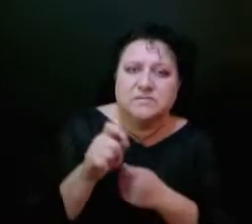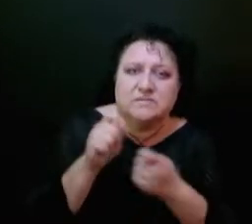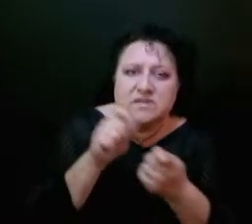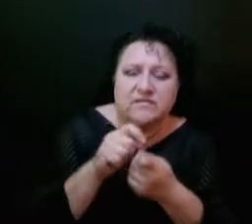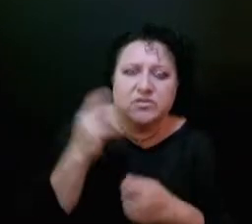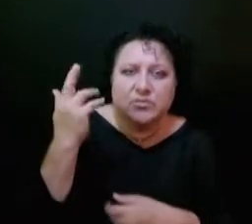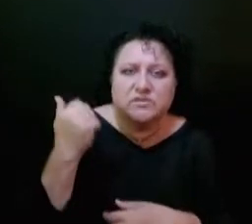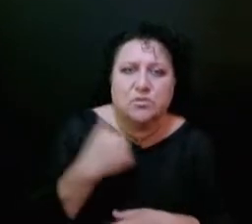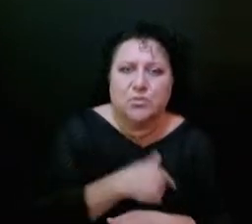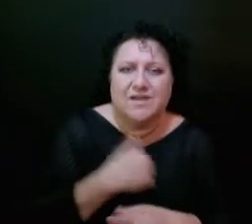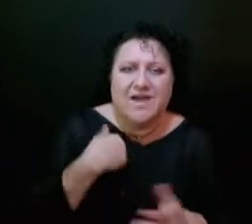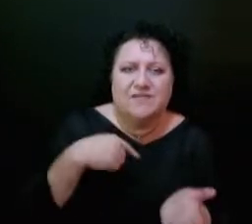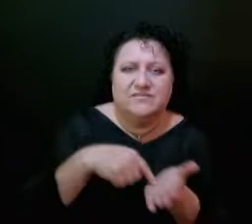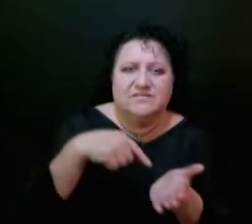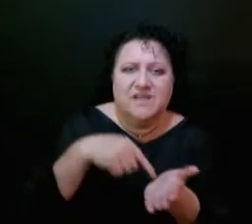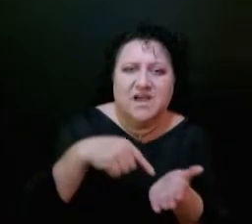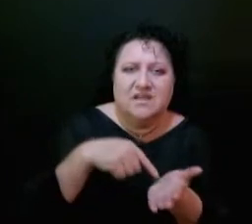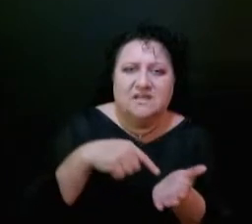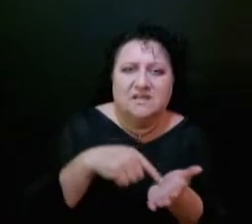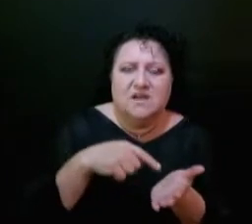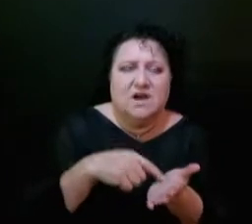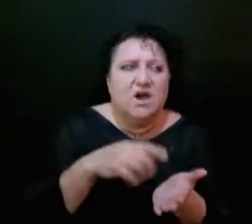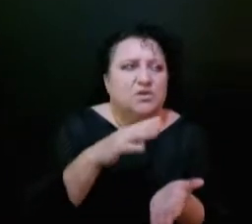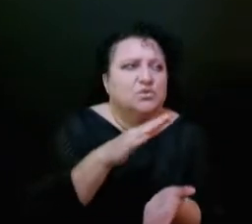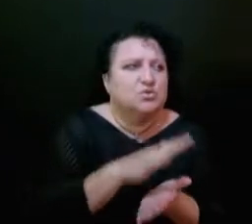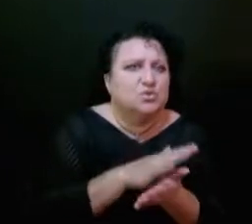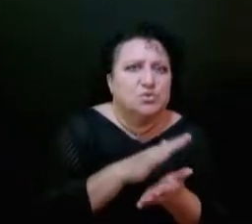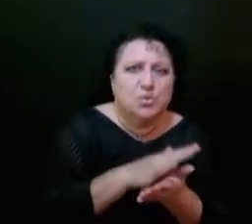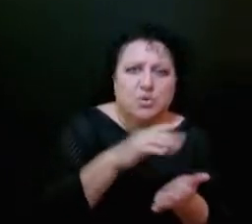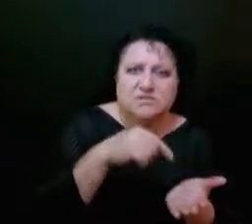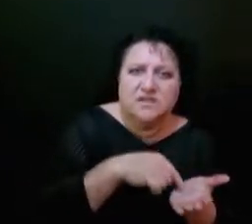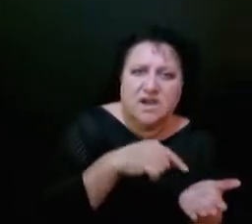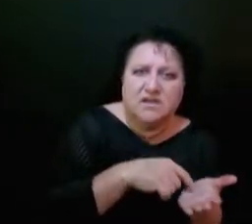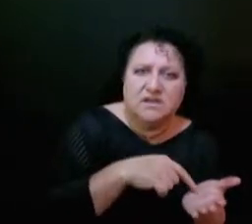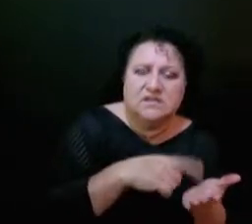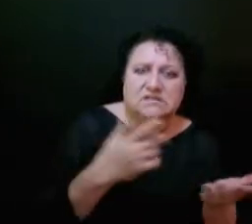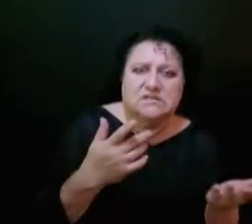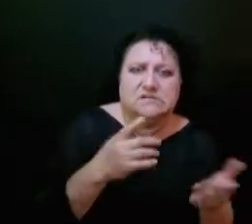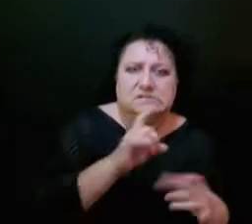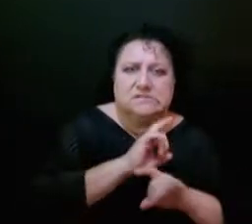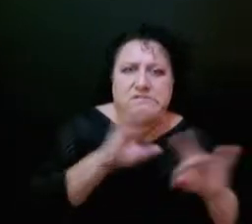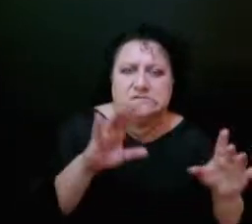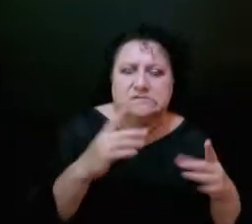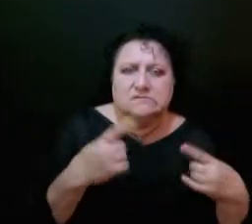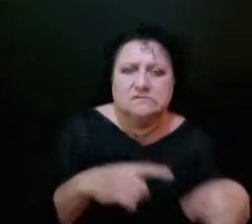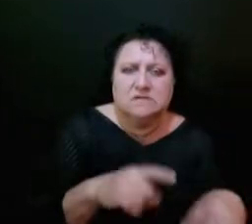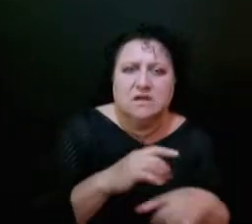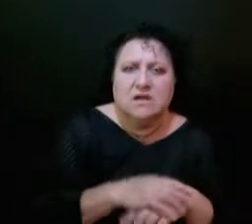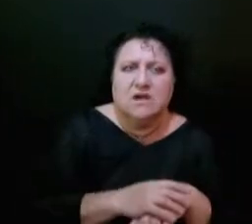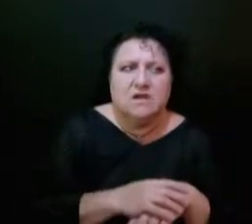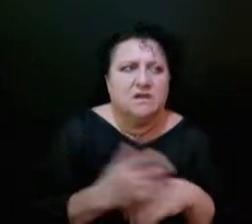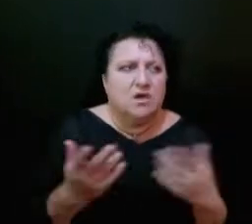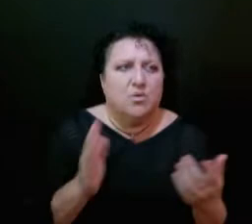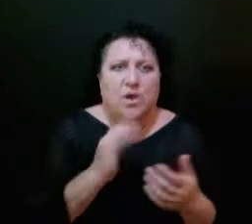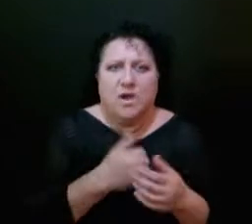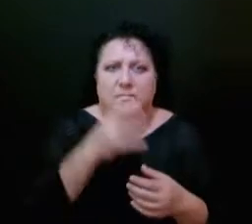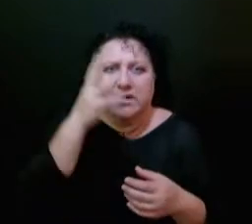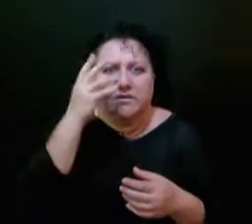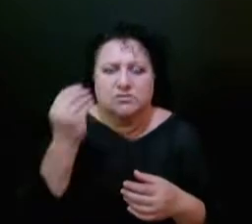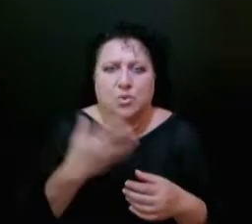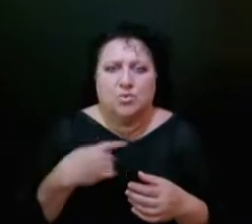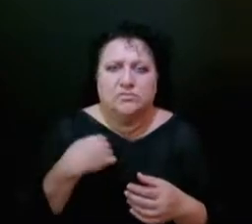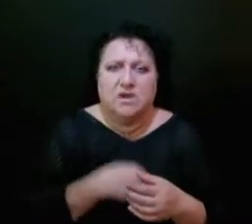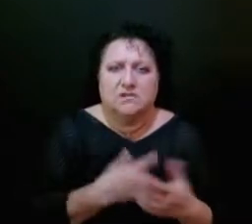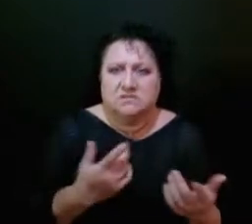debt crisis, a school debt crisis, a school loan crisis, is because a lot of us did what our parents said: go to school and what? Get